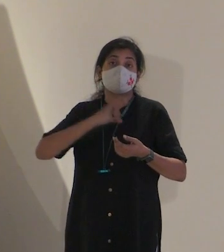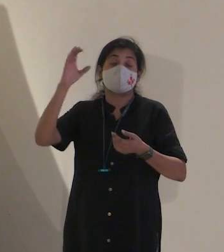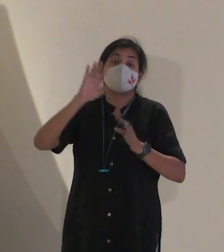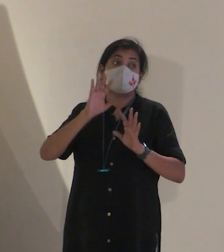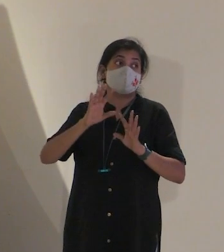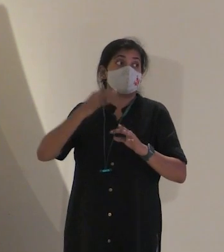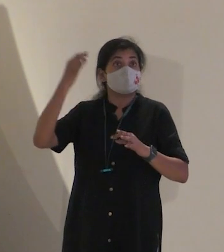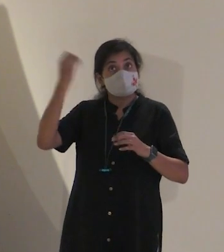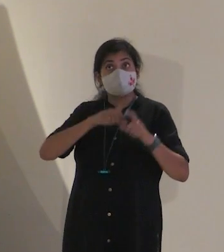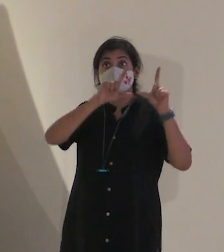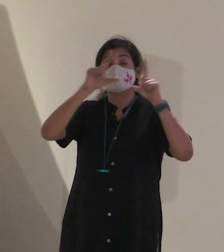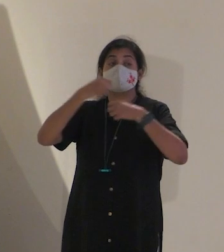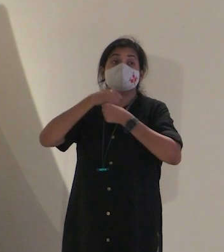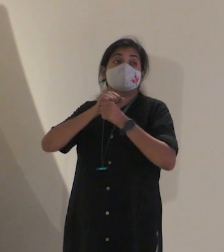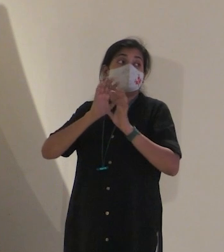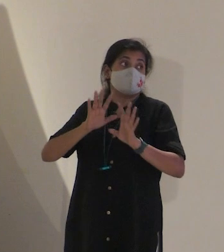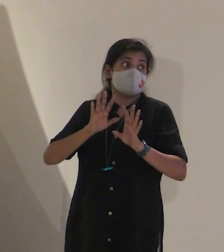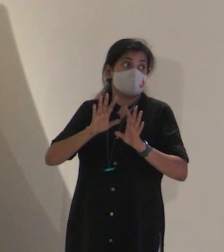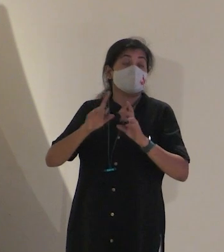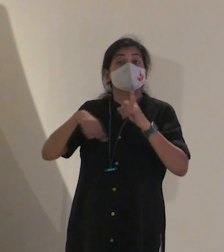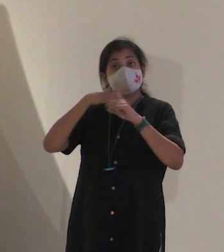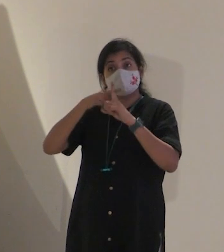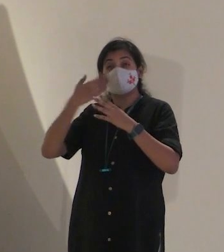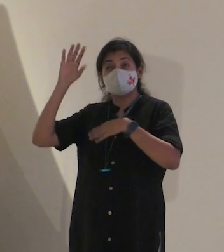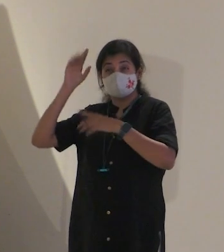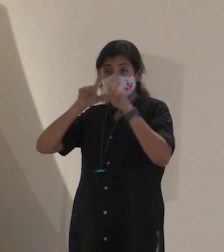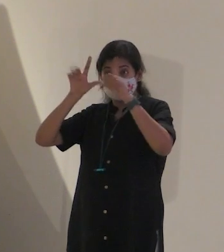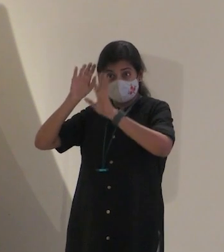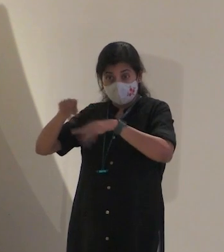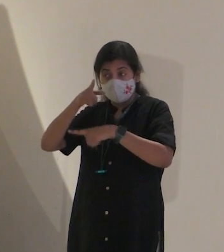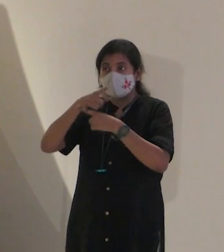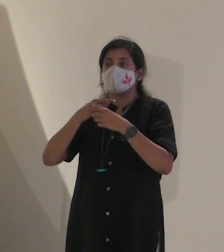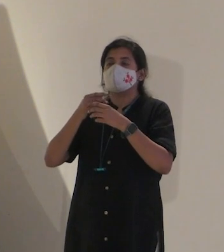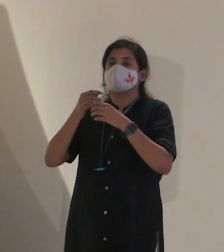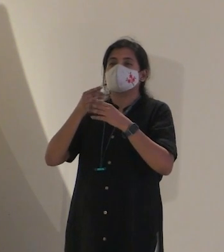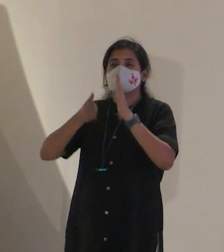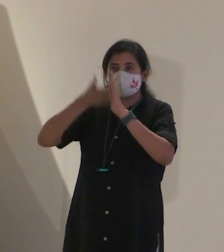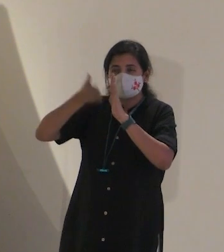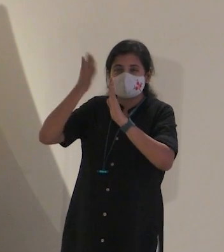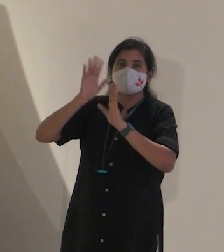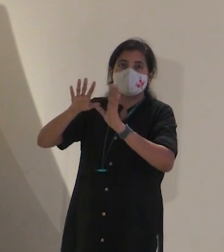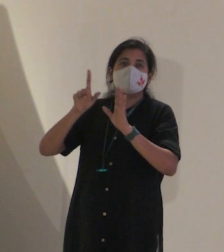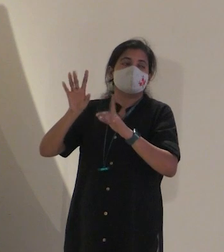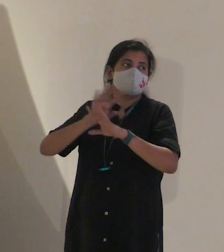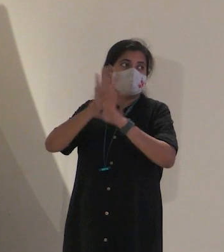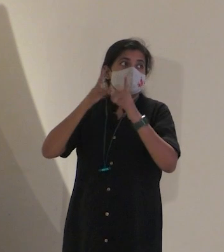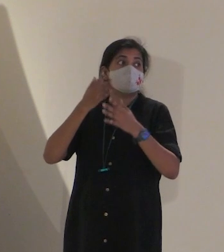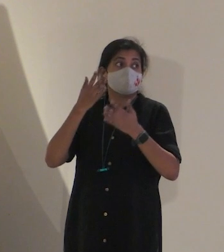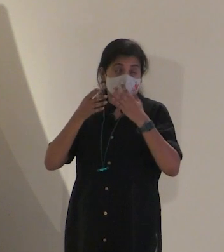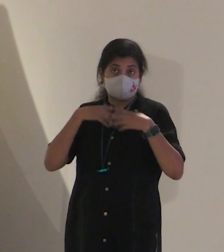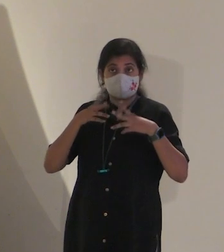museum projects, or for museums to renovate themselves, right? So, you know, those who are not aware of this, I would really